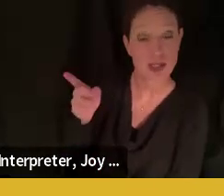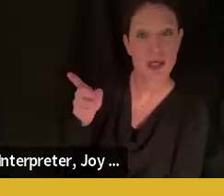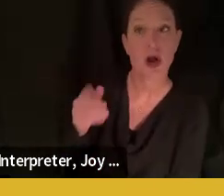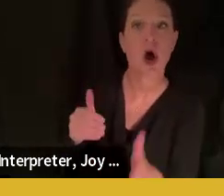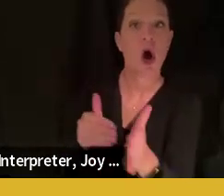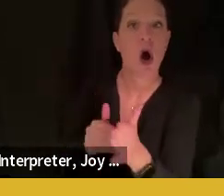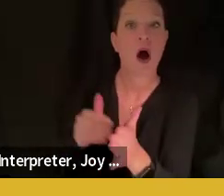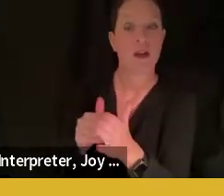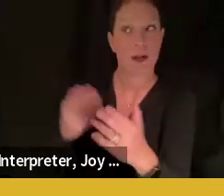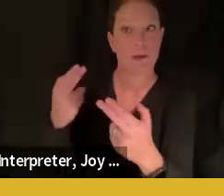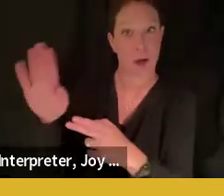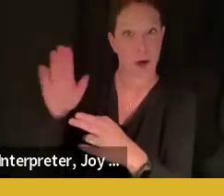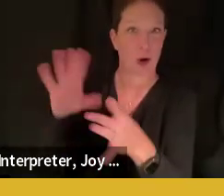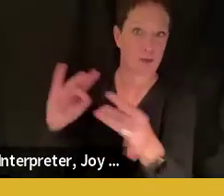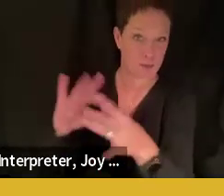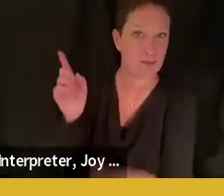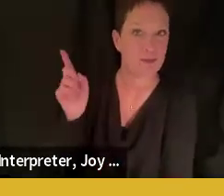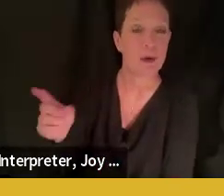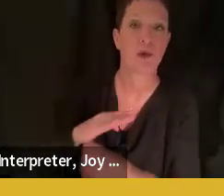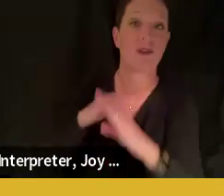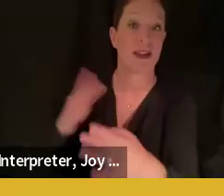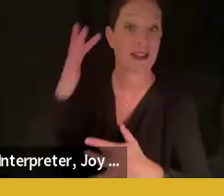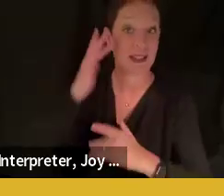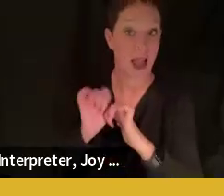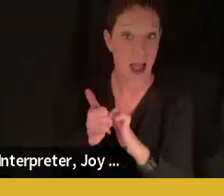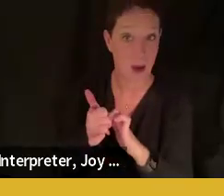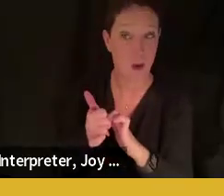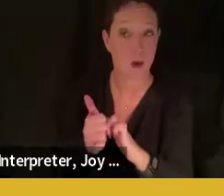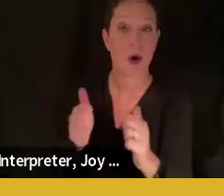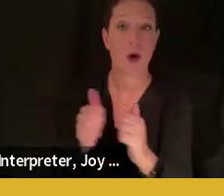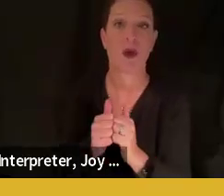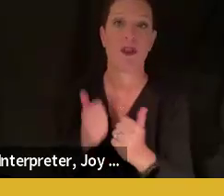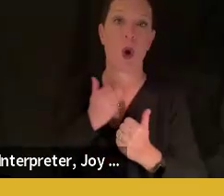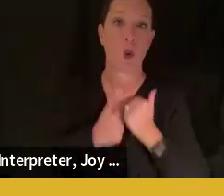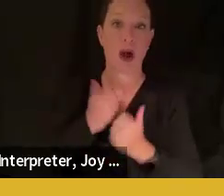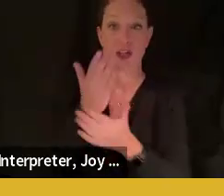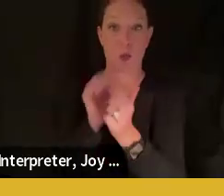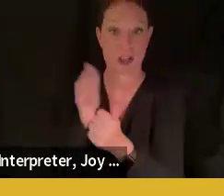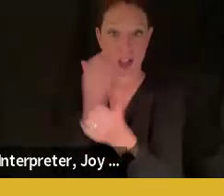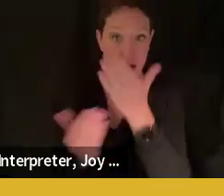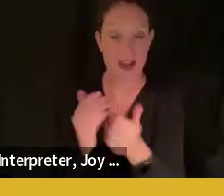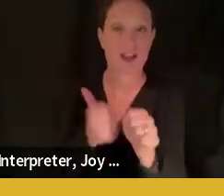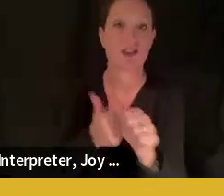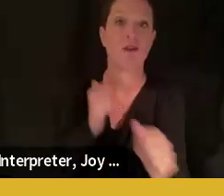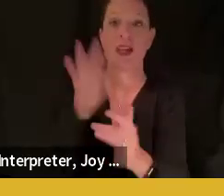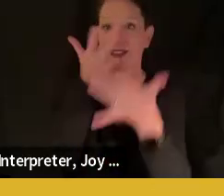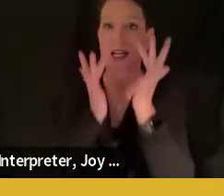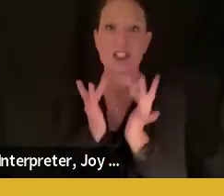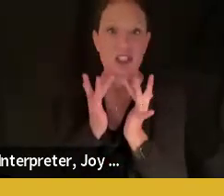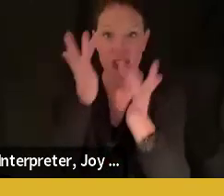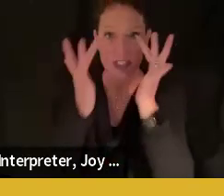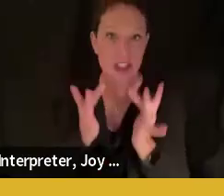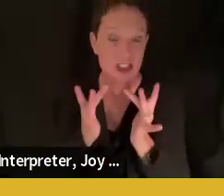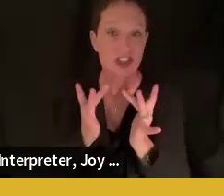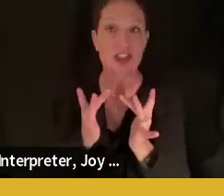in her sections, you want to prevent illness with good hygiene, washing your hands, avoiding touching your face,